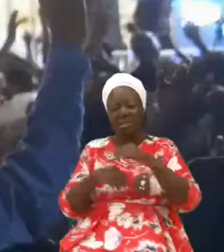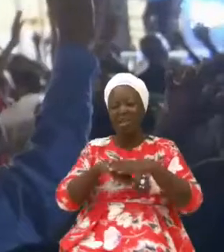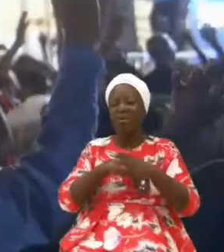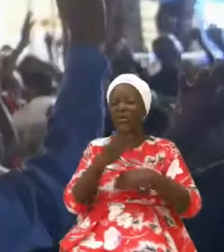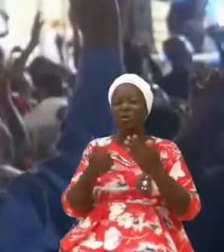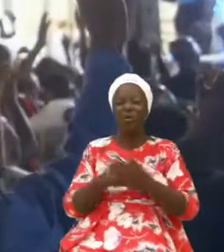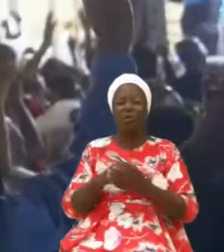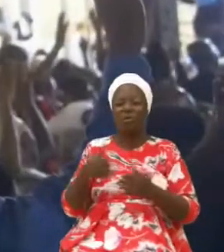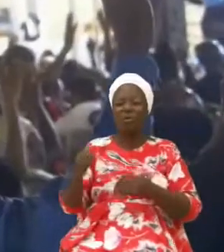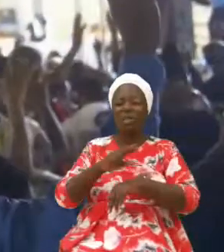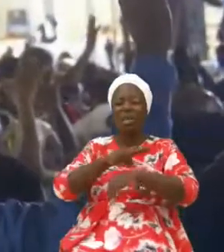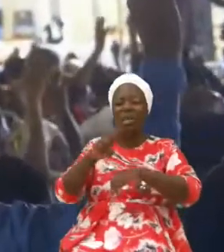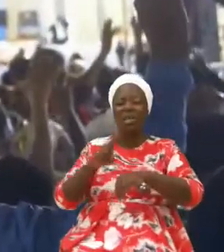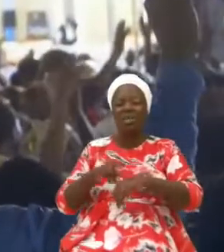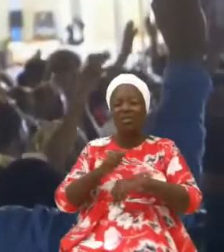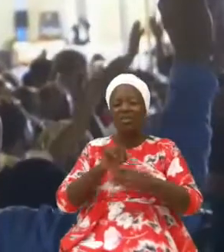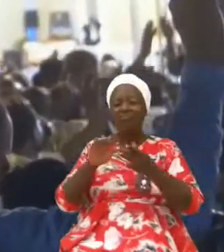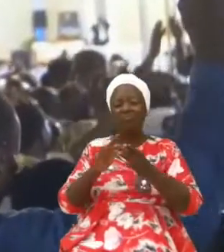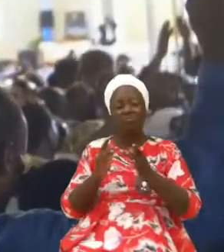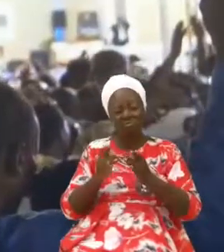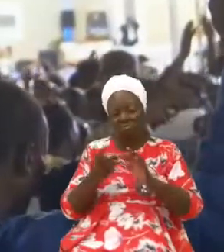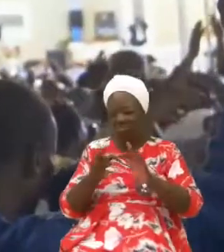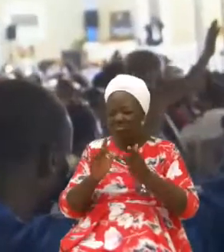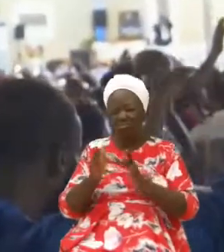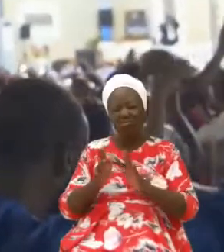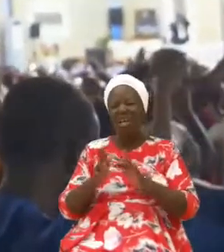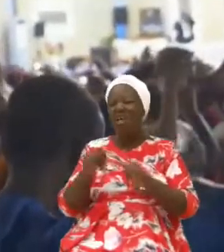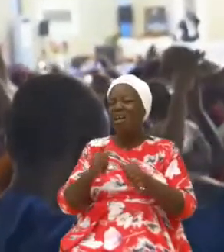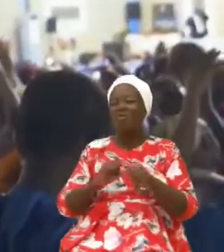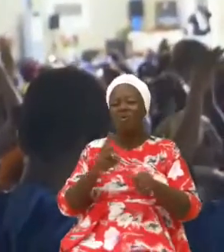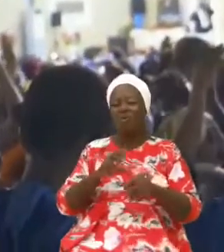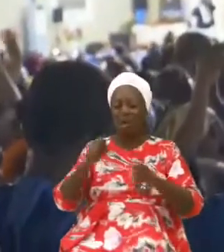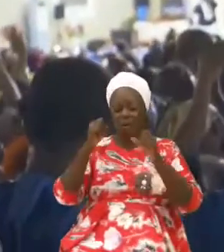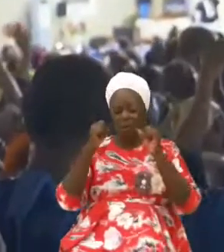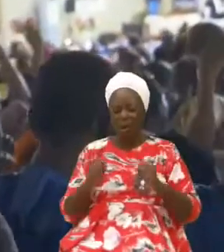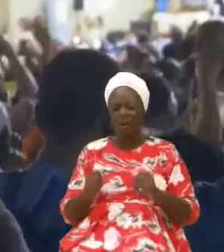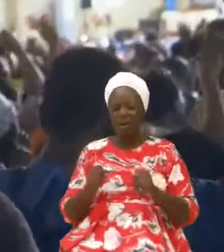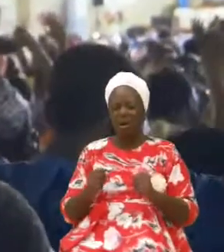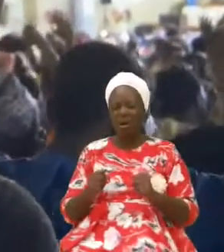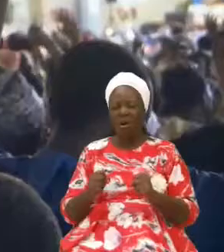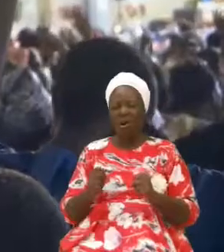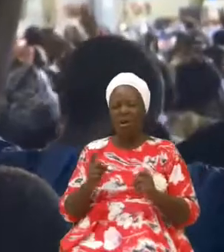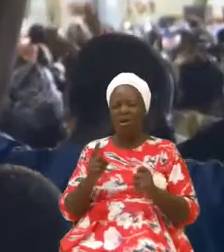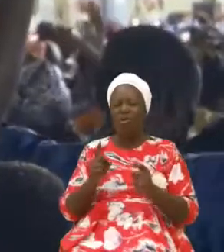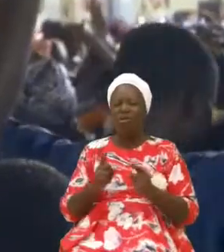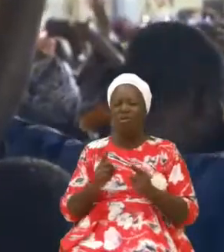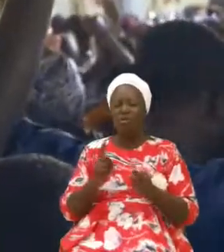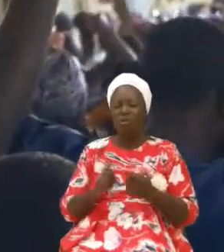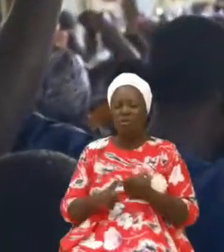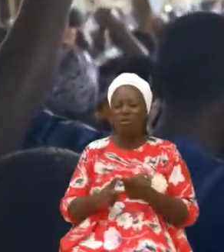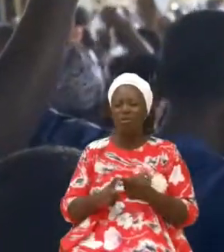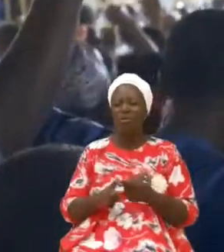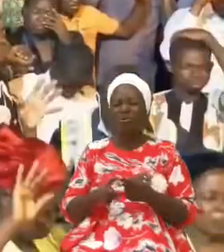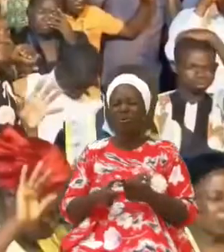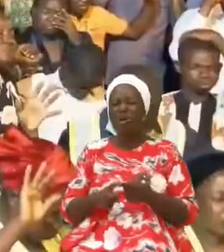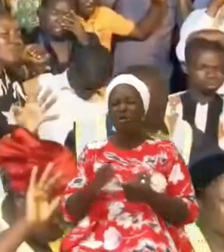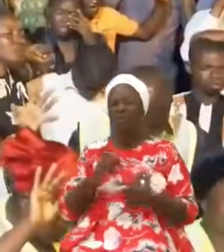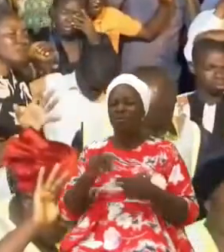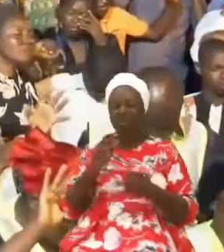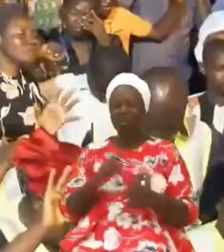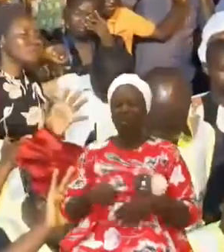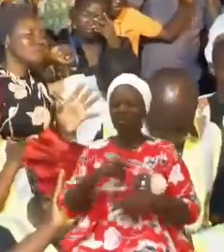the country. In all the various nations. Those online, everywhere. Power